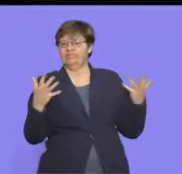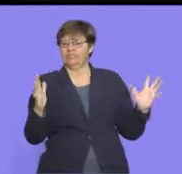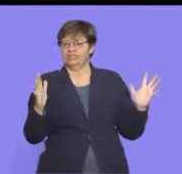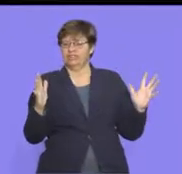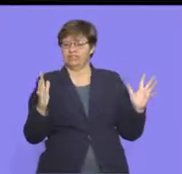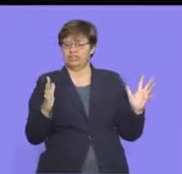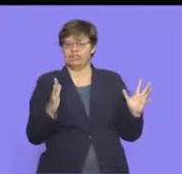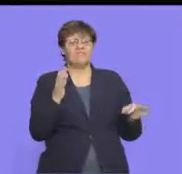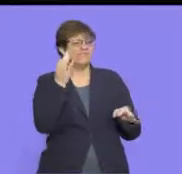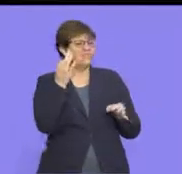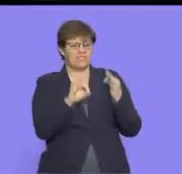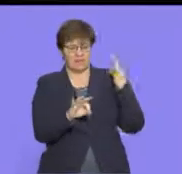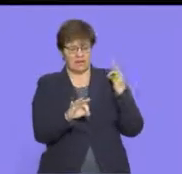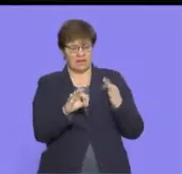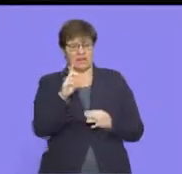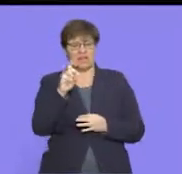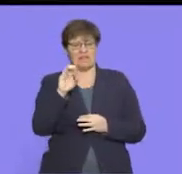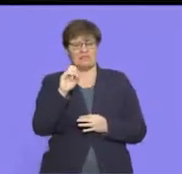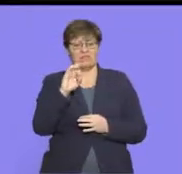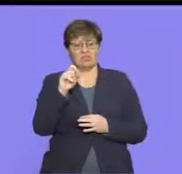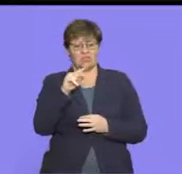can go out. Simple diffusion.